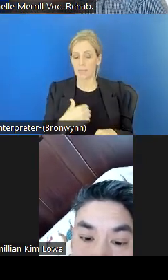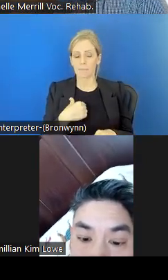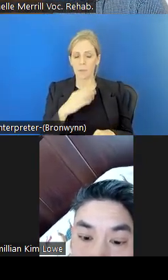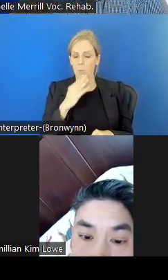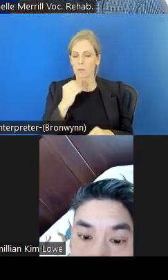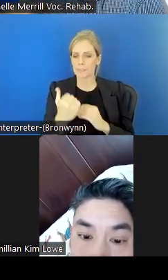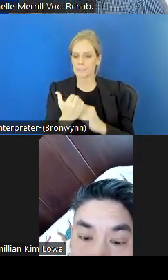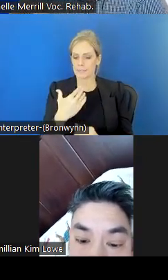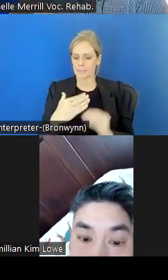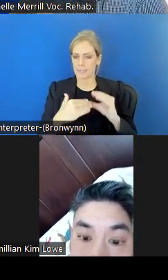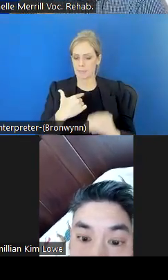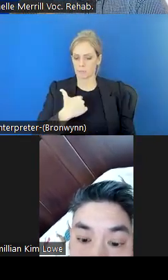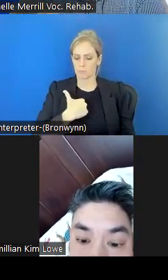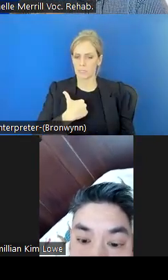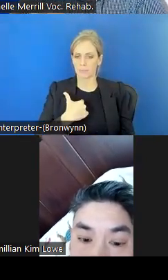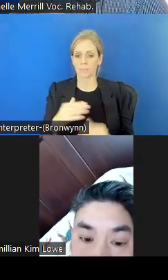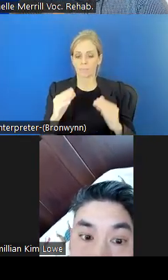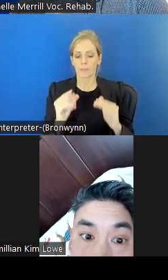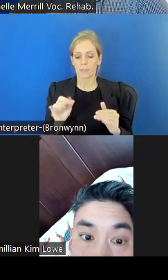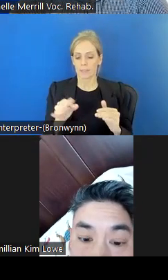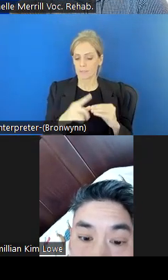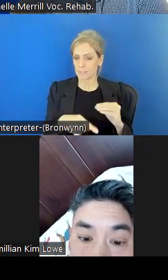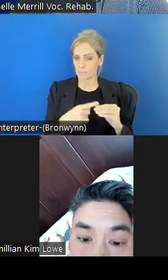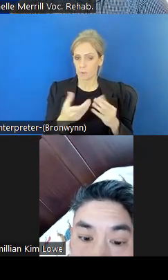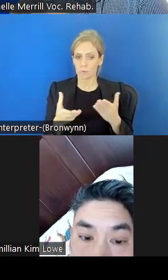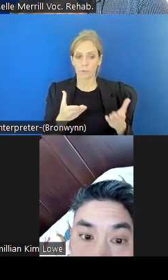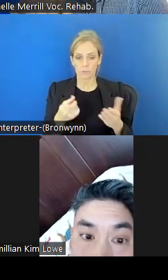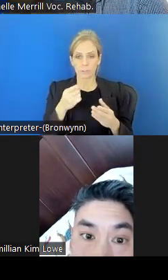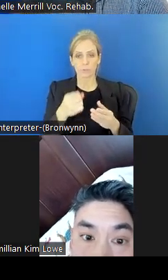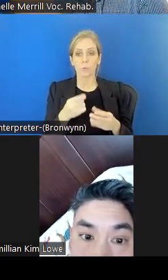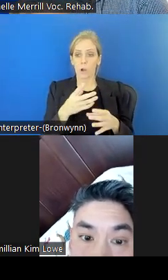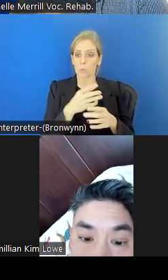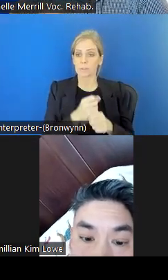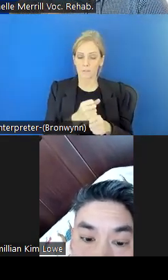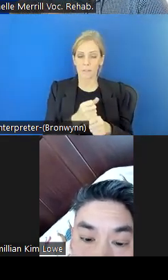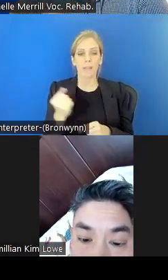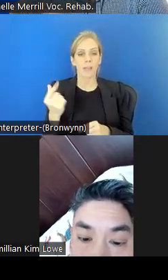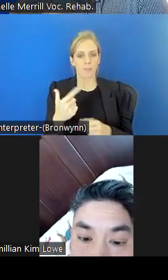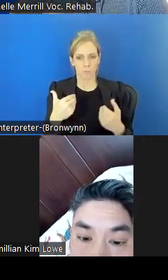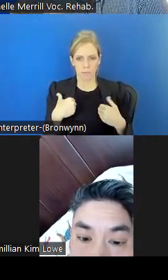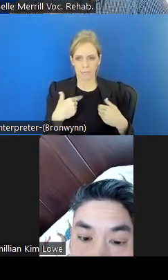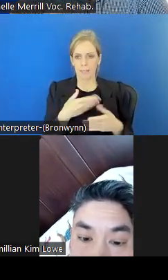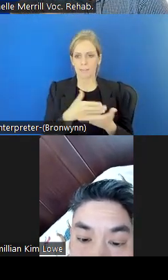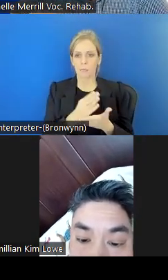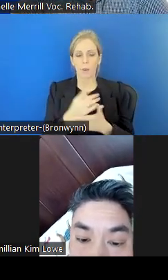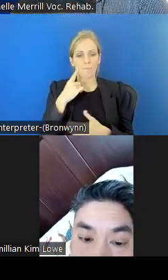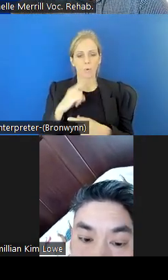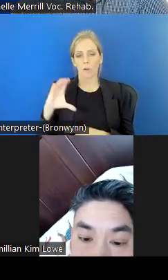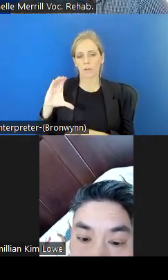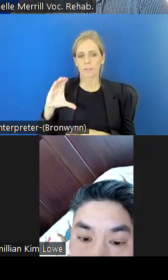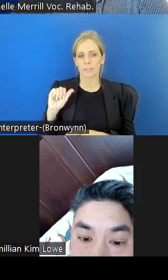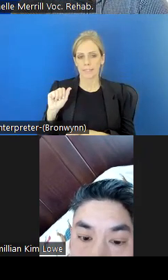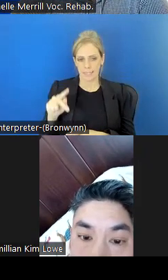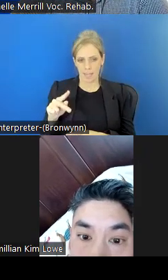about services that you're receiving, everybody has the right to go to our CAP program. And as I showed, the CAP information is on our website as